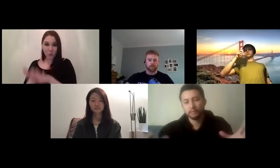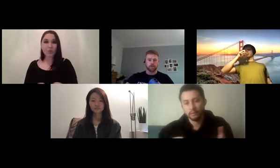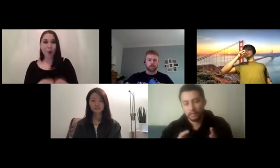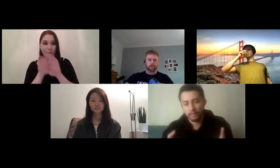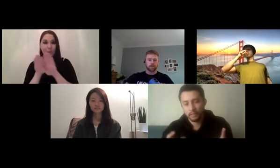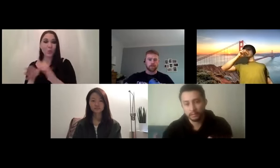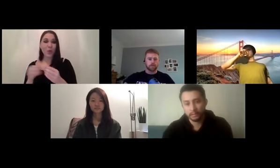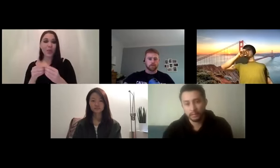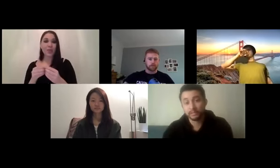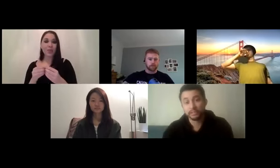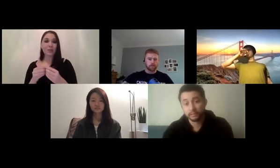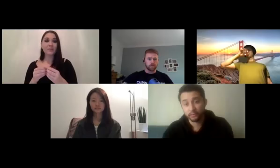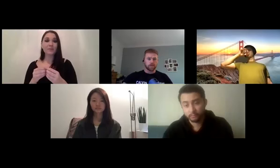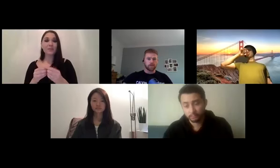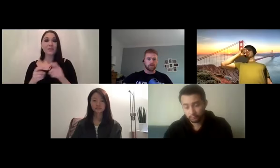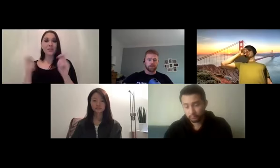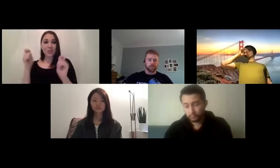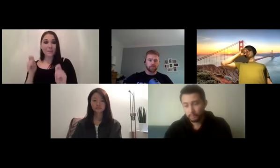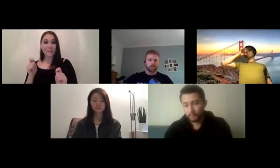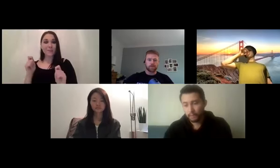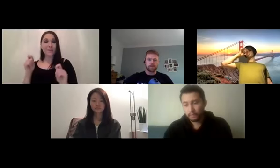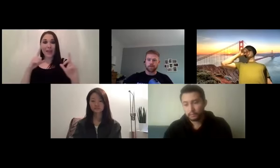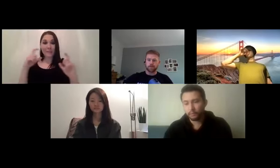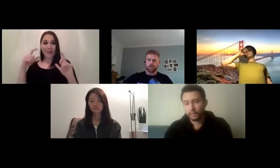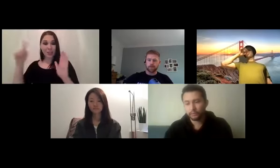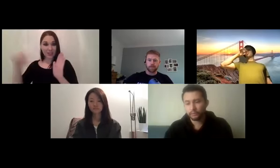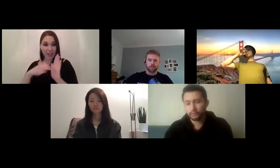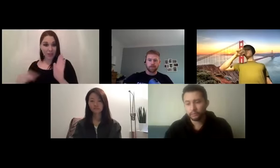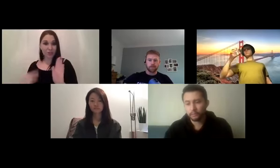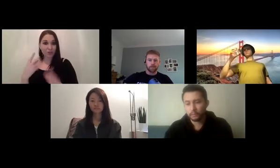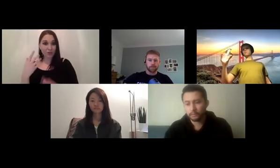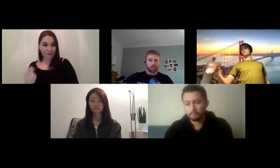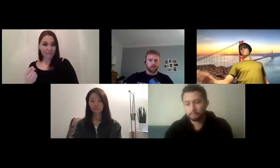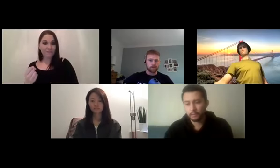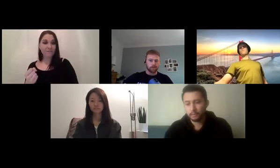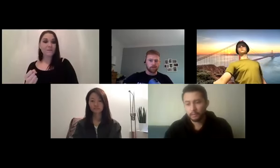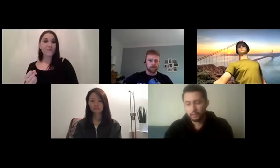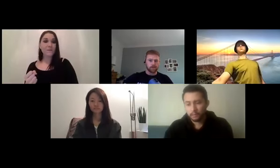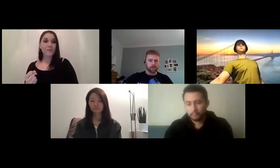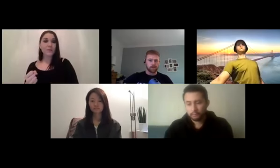shape image sensor. The way you